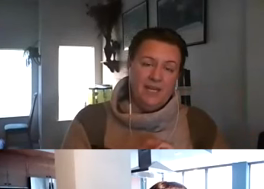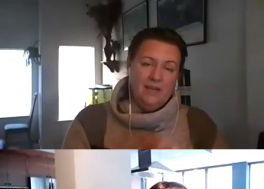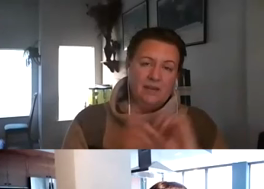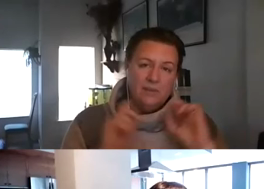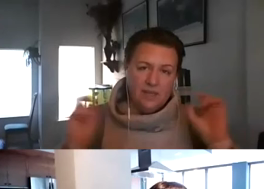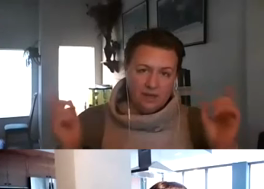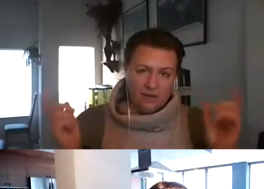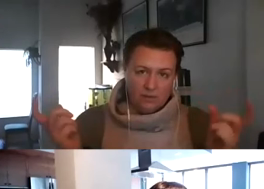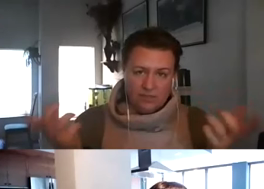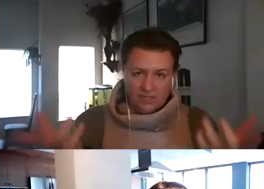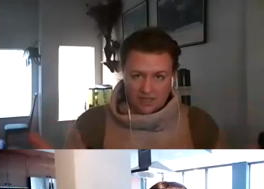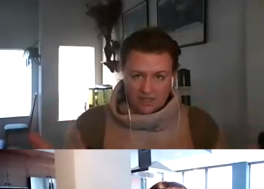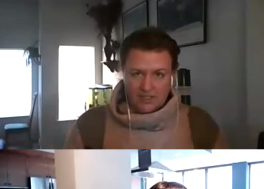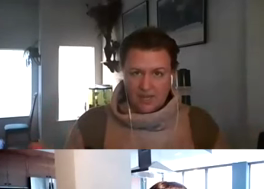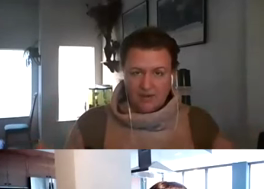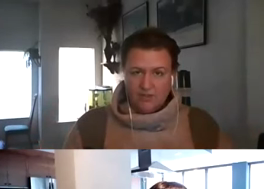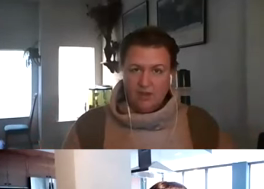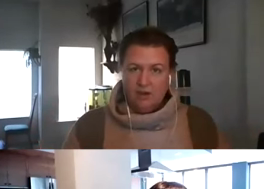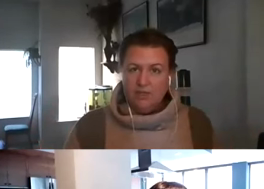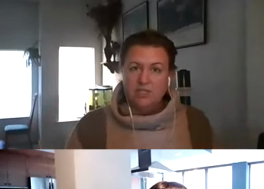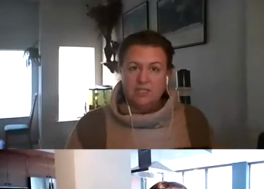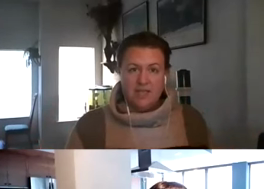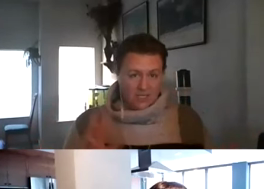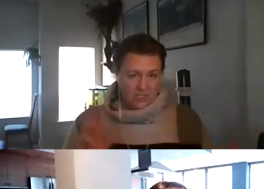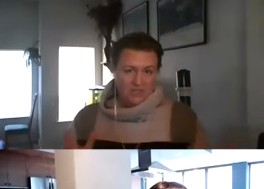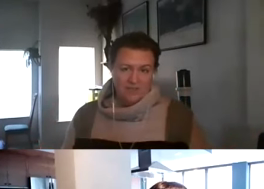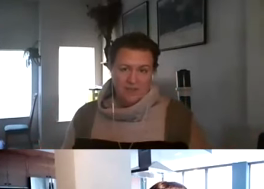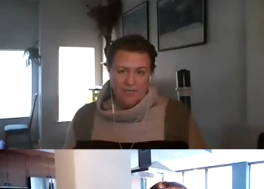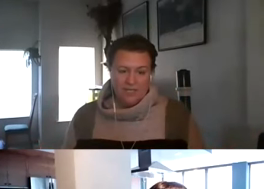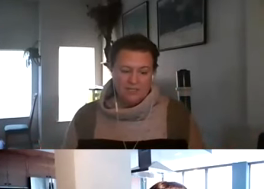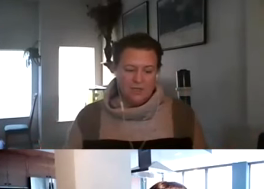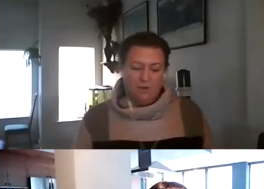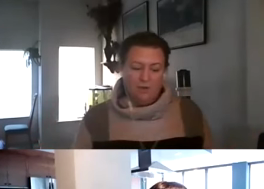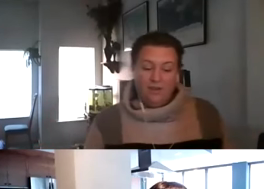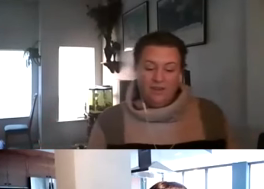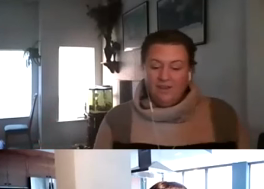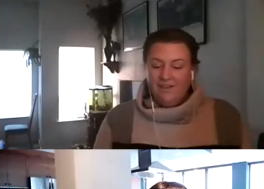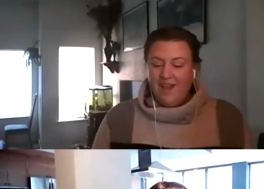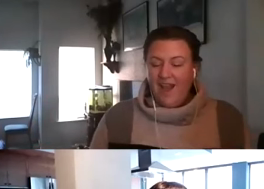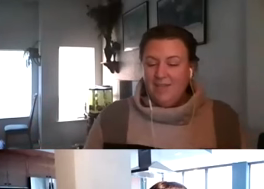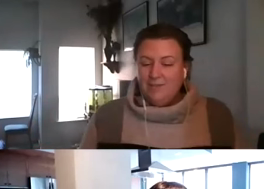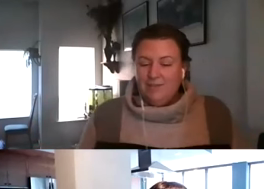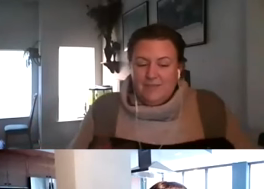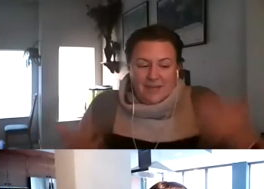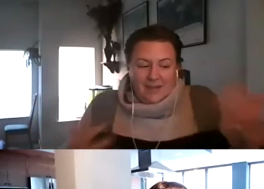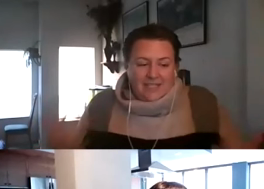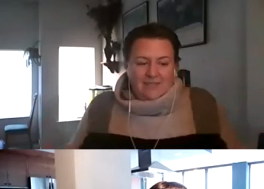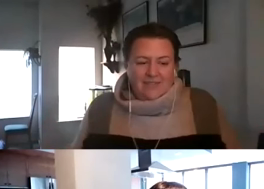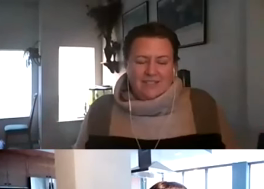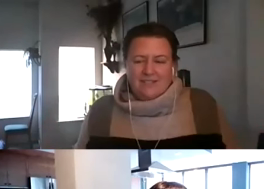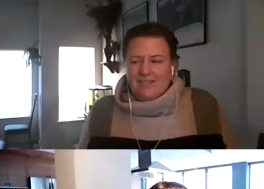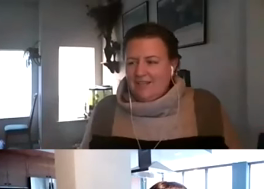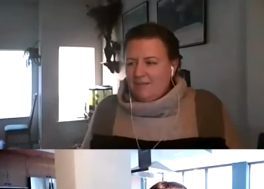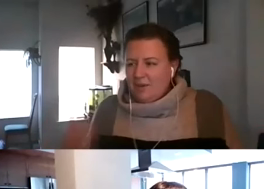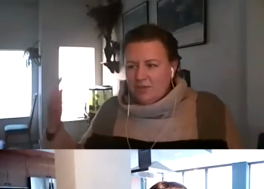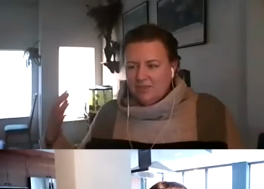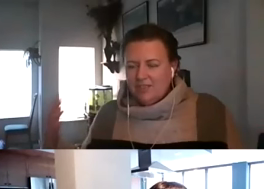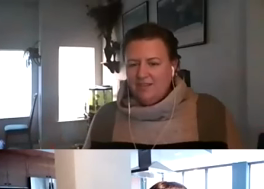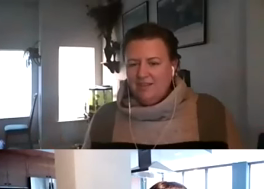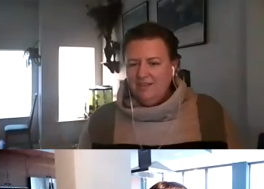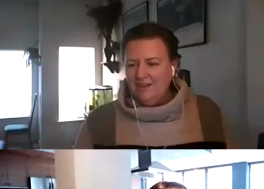them and hearing what their goals and their desires are, which is that shift that we need. So as you experience